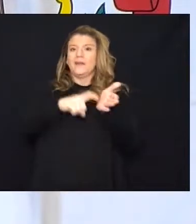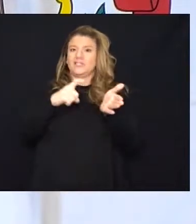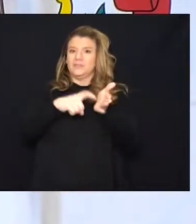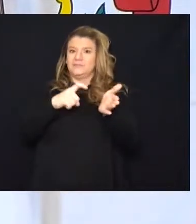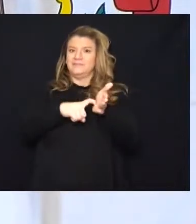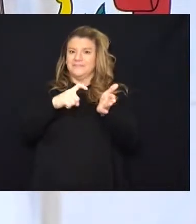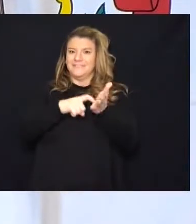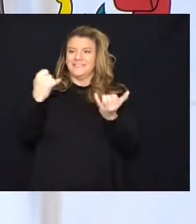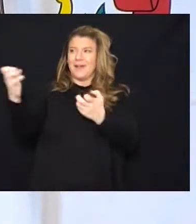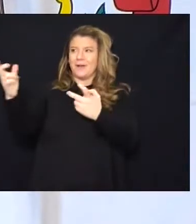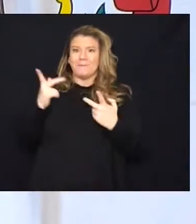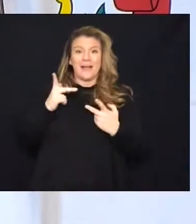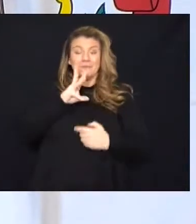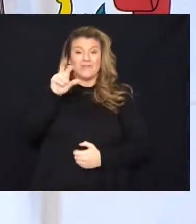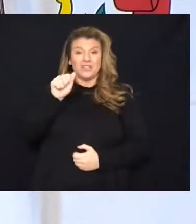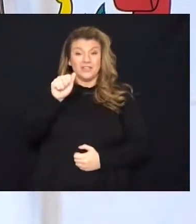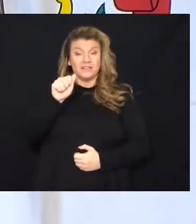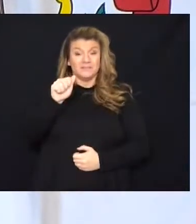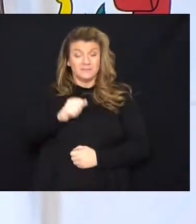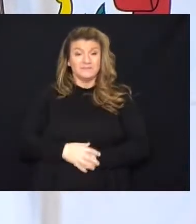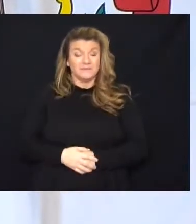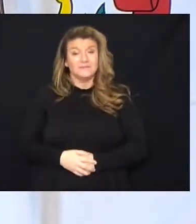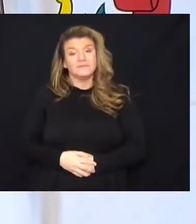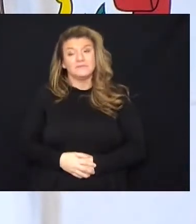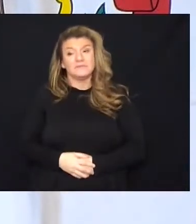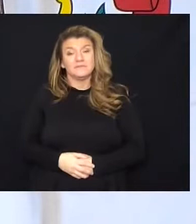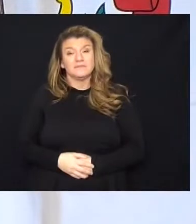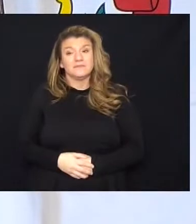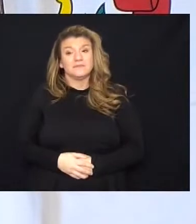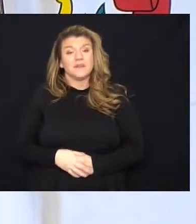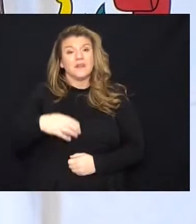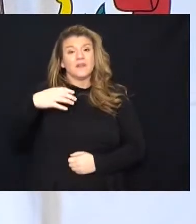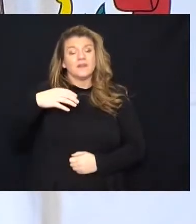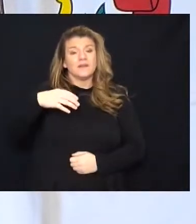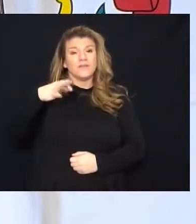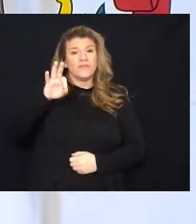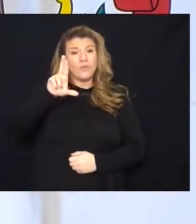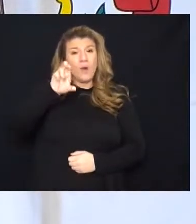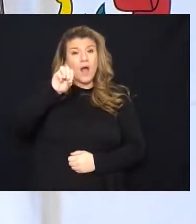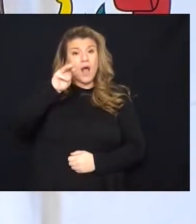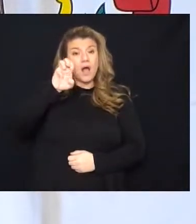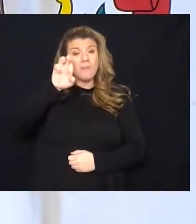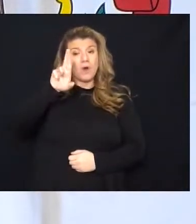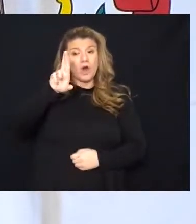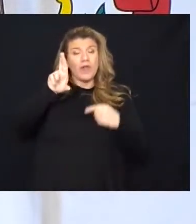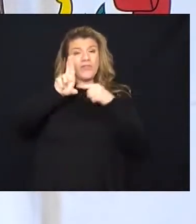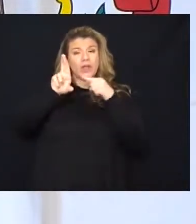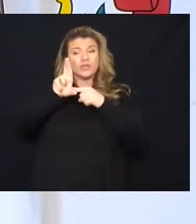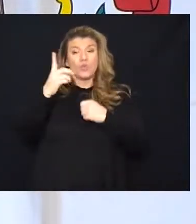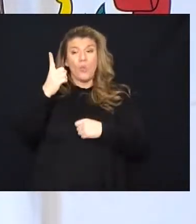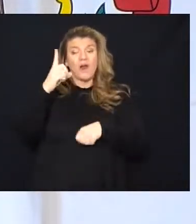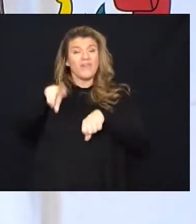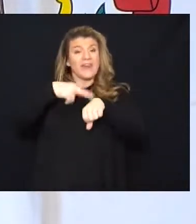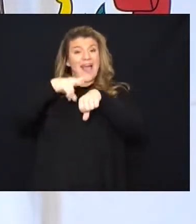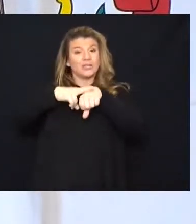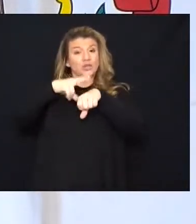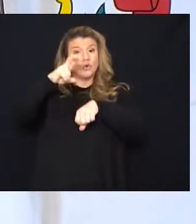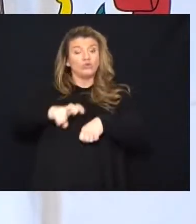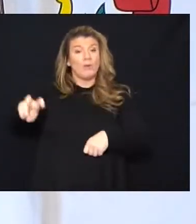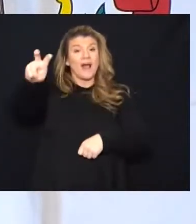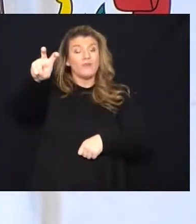to the state of West Virginia. You know, Frommer's. You know, Frommer's, you know, is one of the national travel